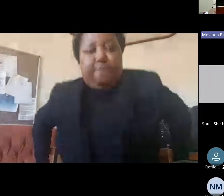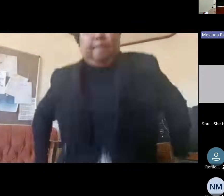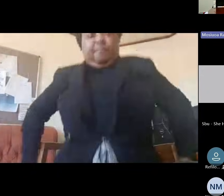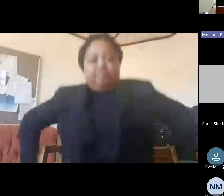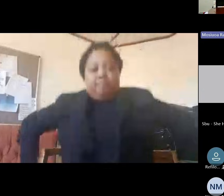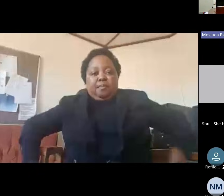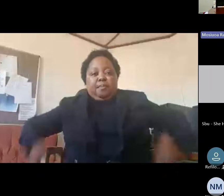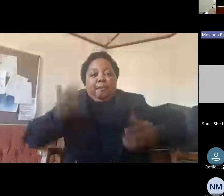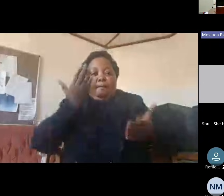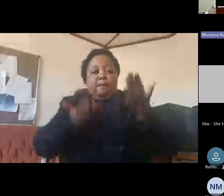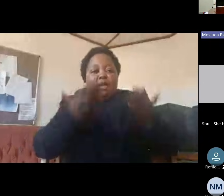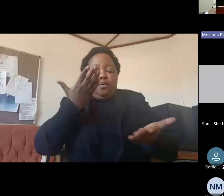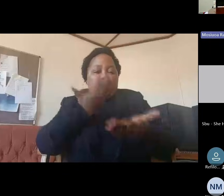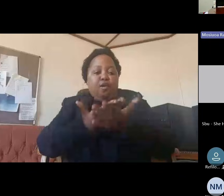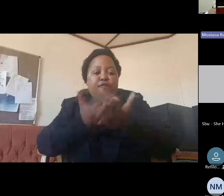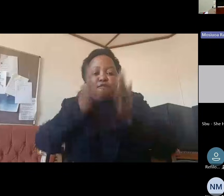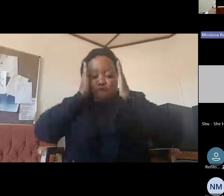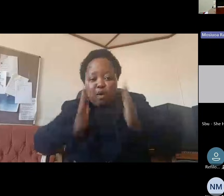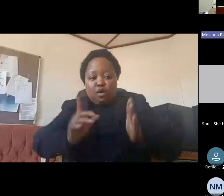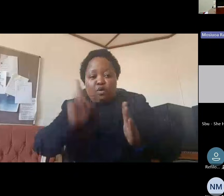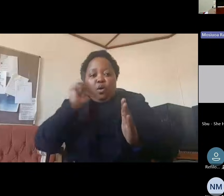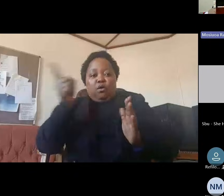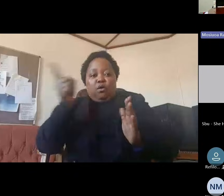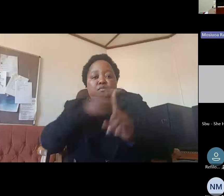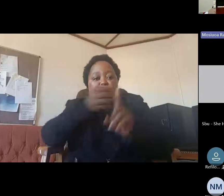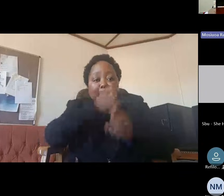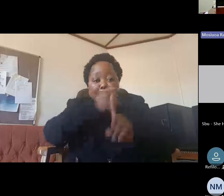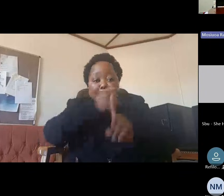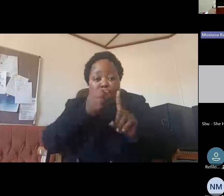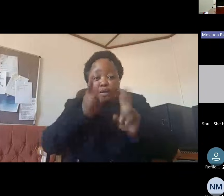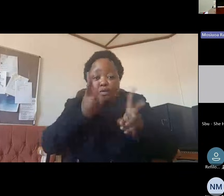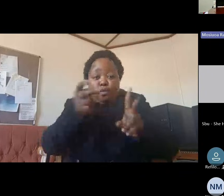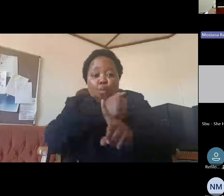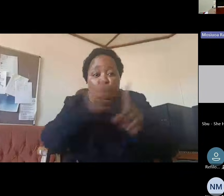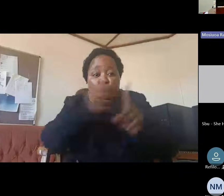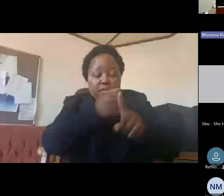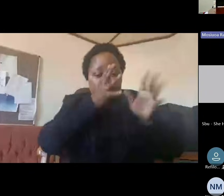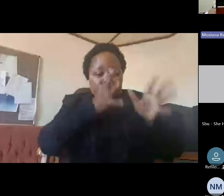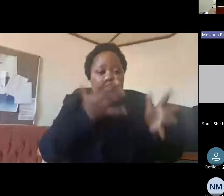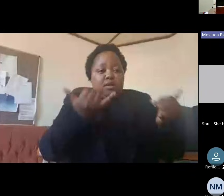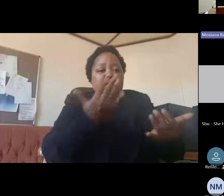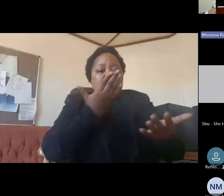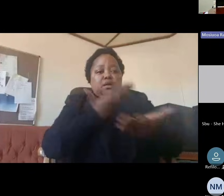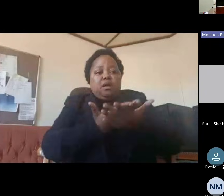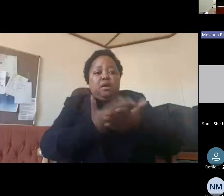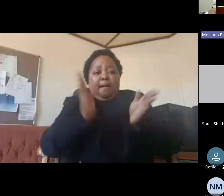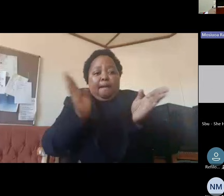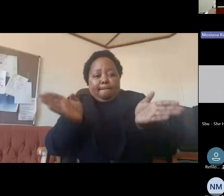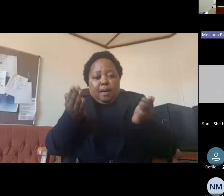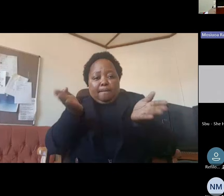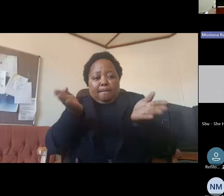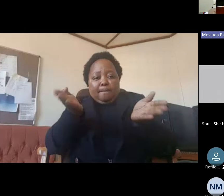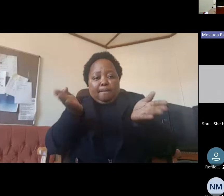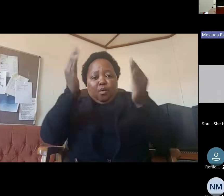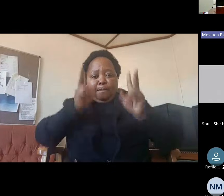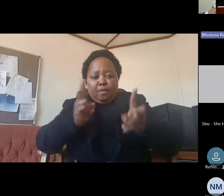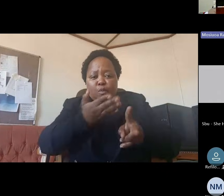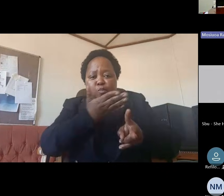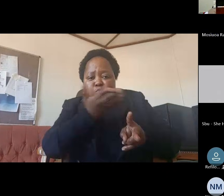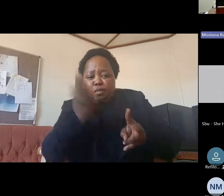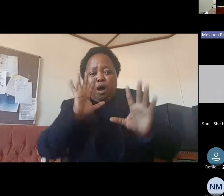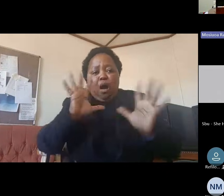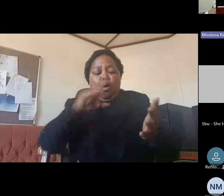in a blame format, but in a format that how can we empower the perpetrator to be in a